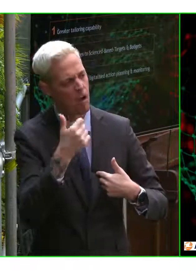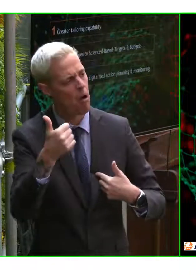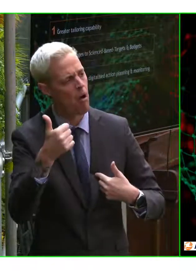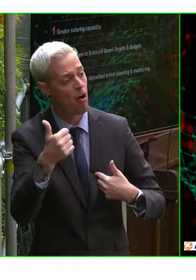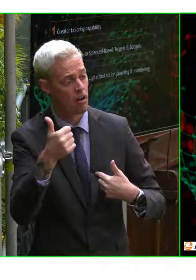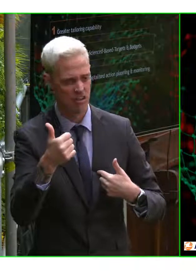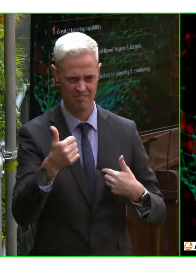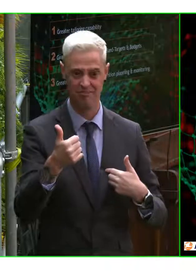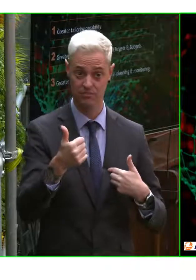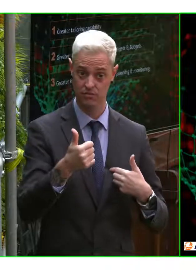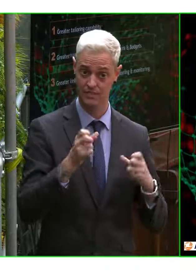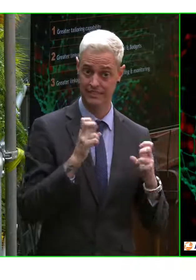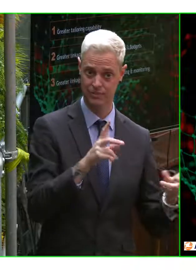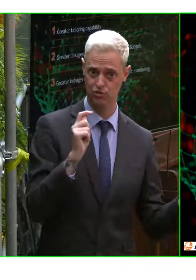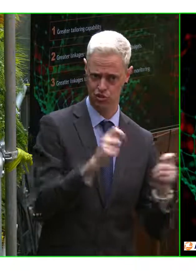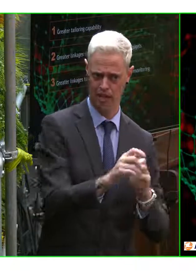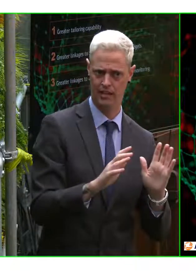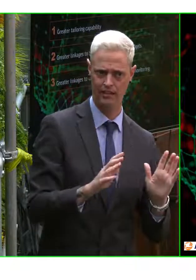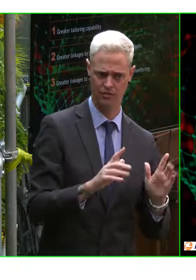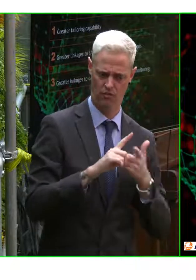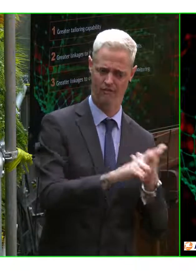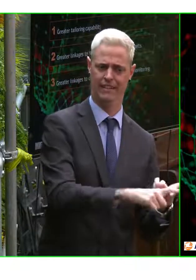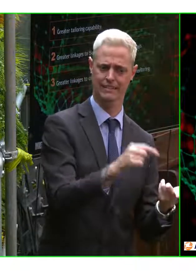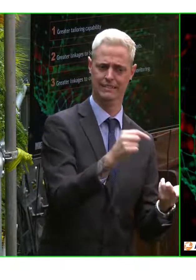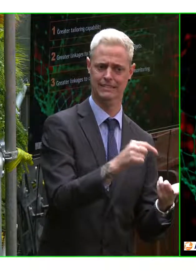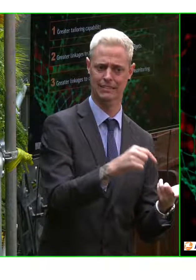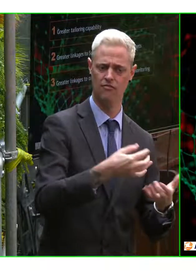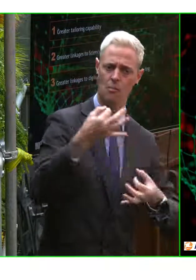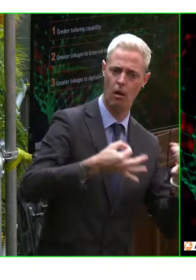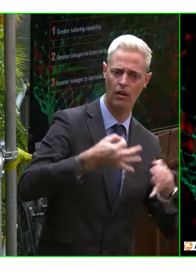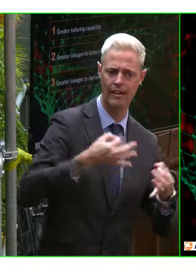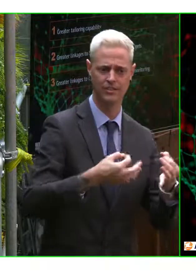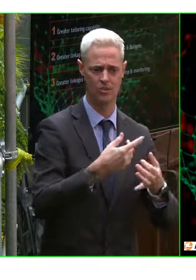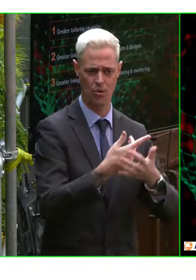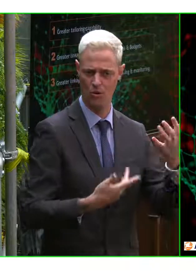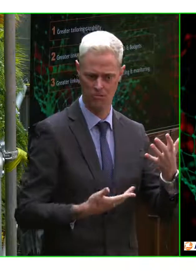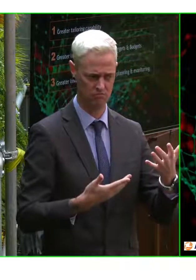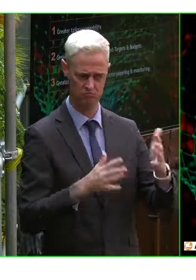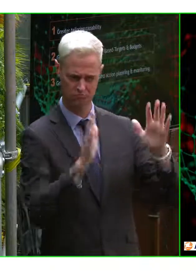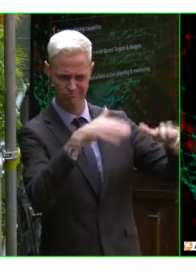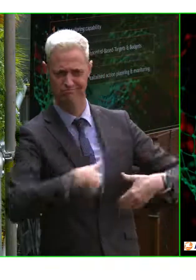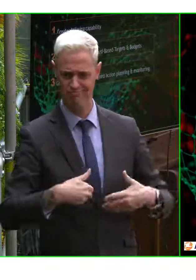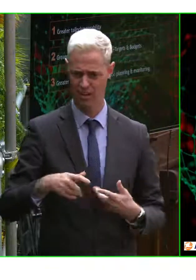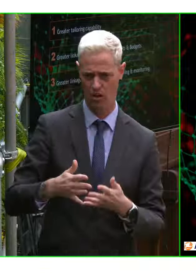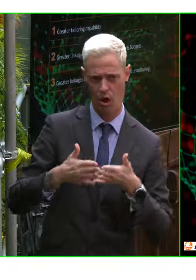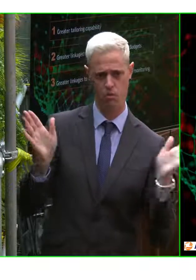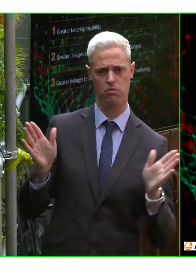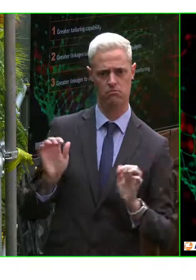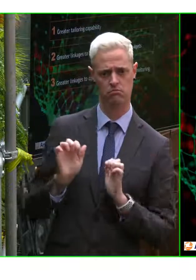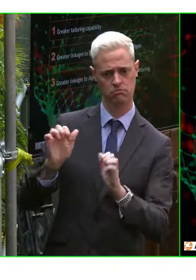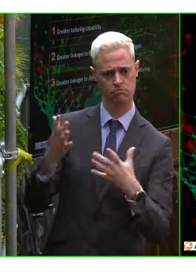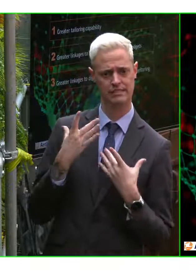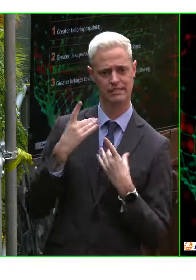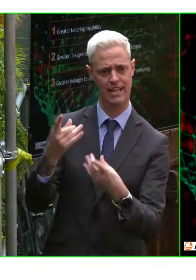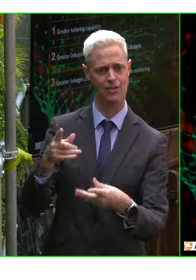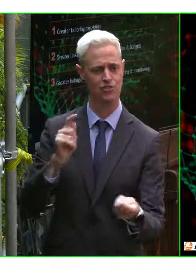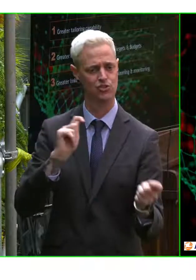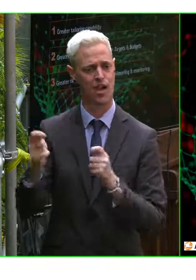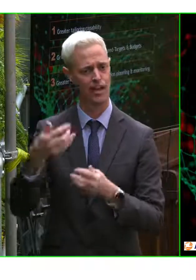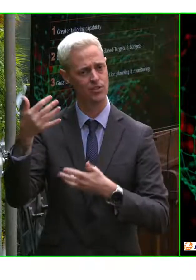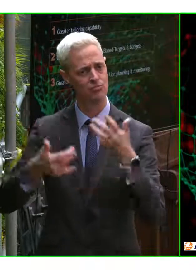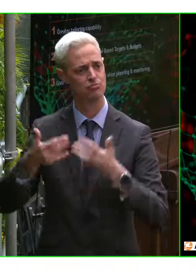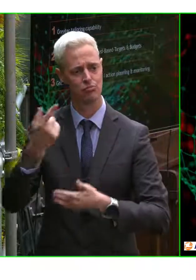the system can change. We're not going to be constrained by the politics or the system as it stands. So really opening it up to be able to be